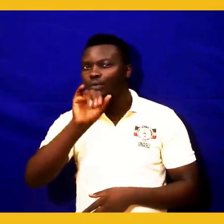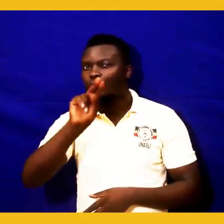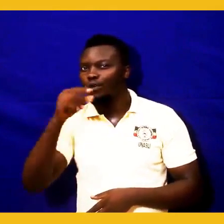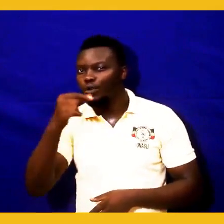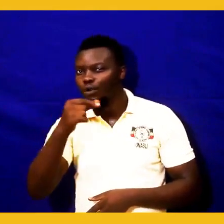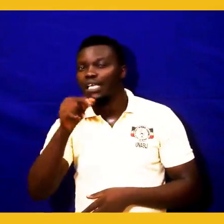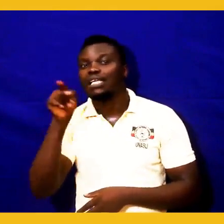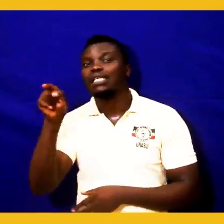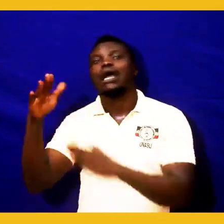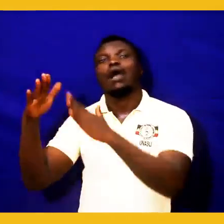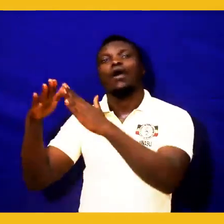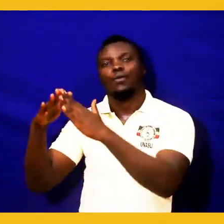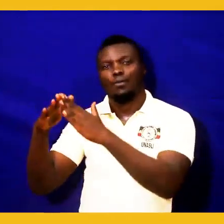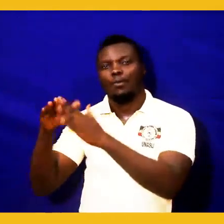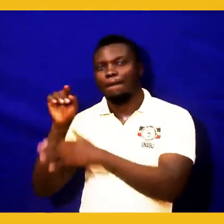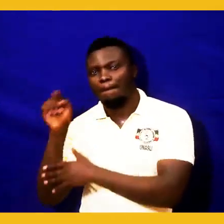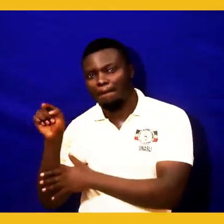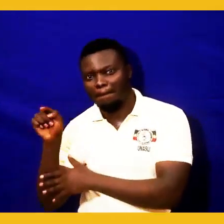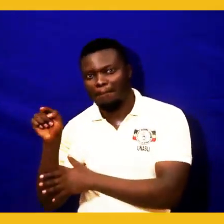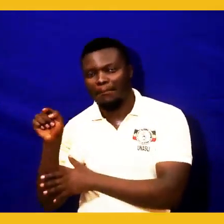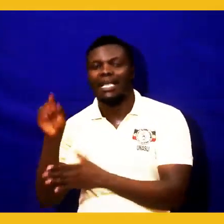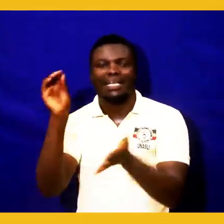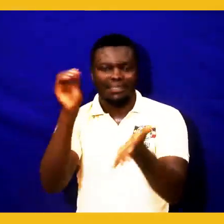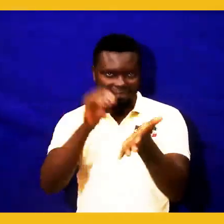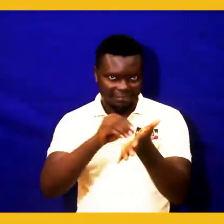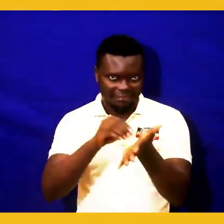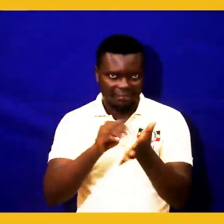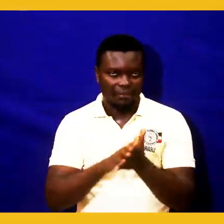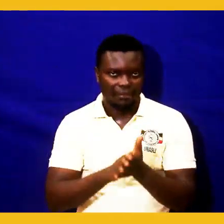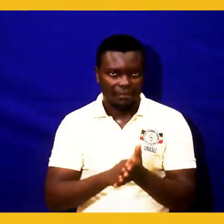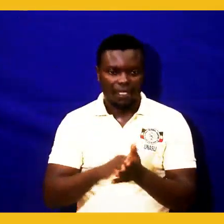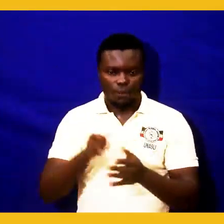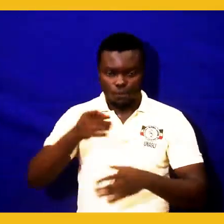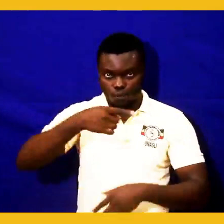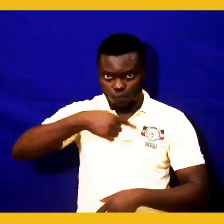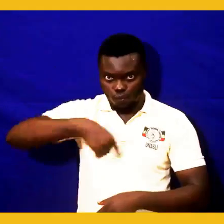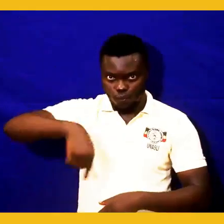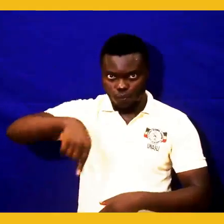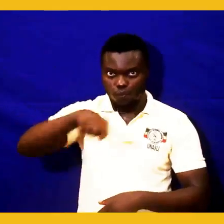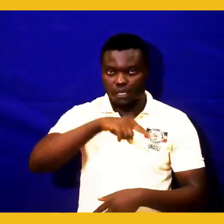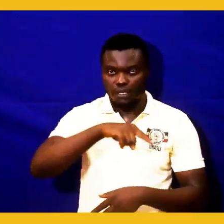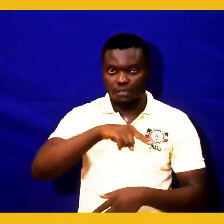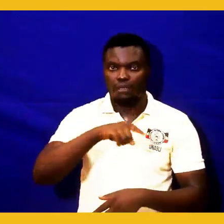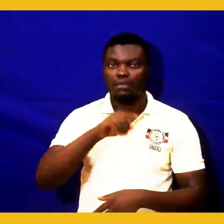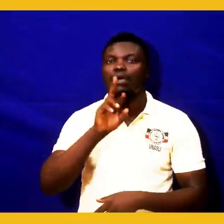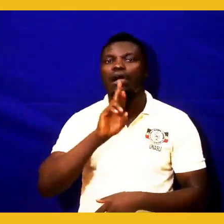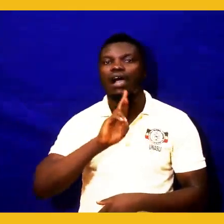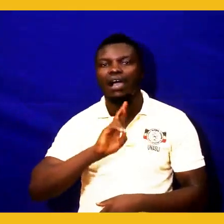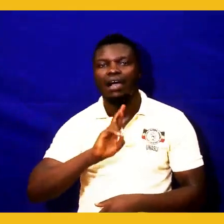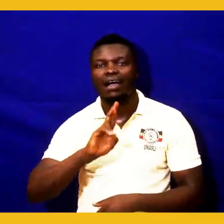Number 6. We are going home.